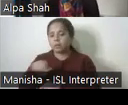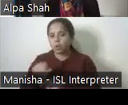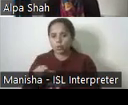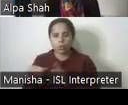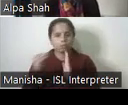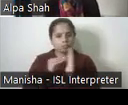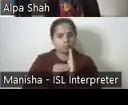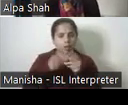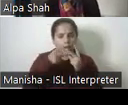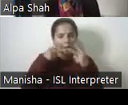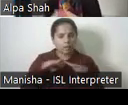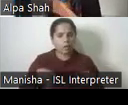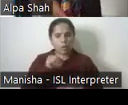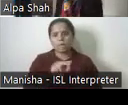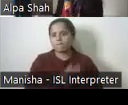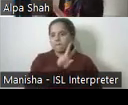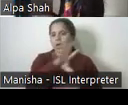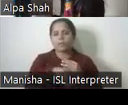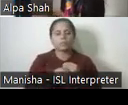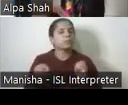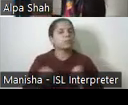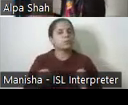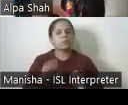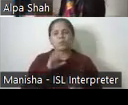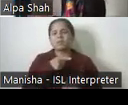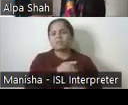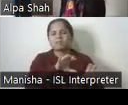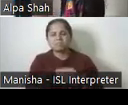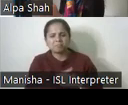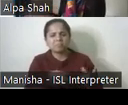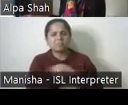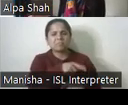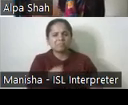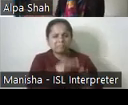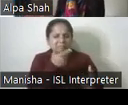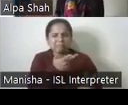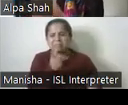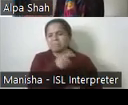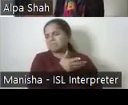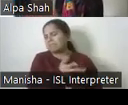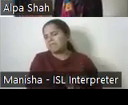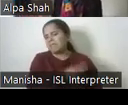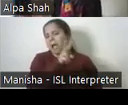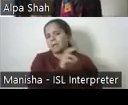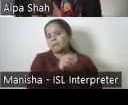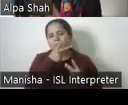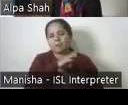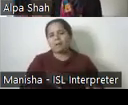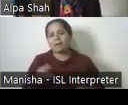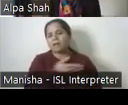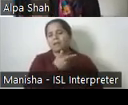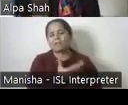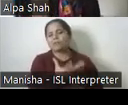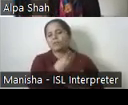of Adivasi values. It's seen them as inferior, wild, savage, jungly, so nobody has valued Adivasi society for